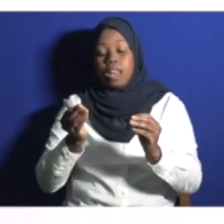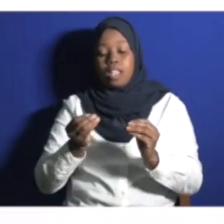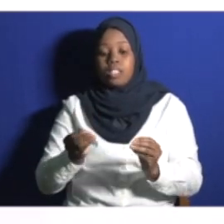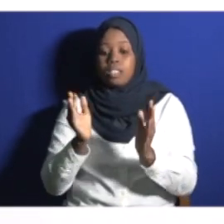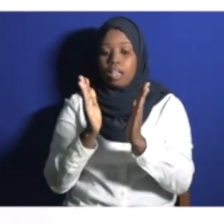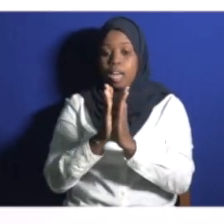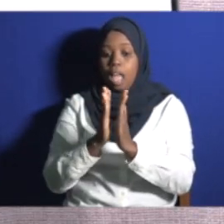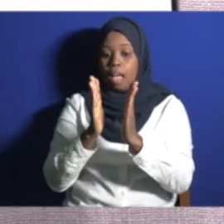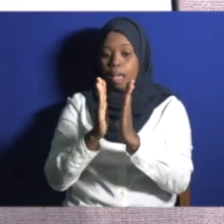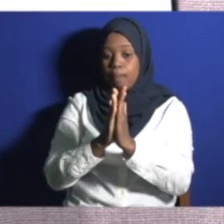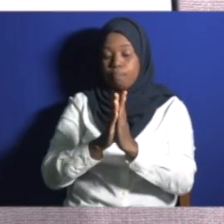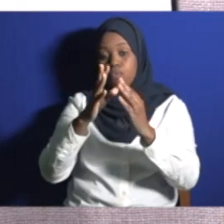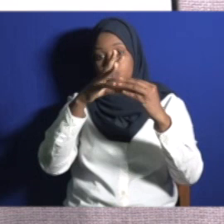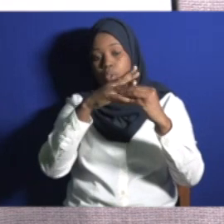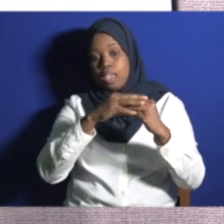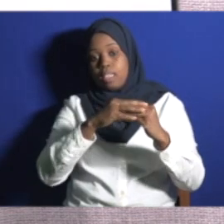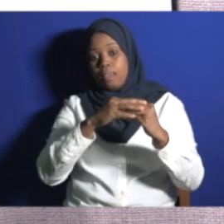Let's clap together.